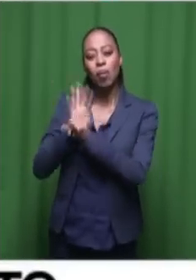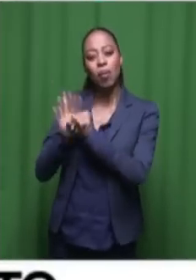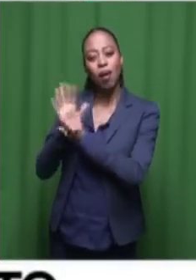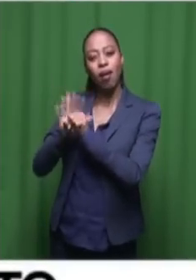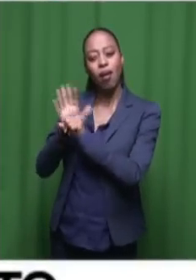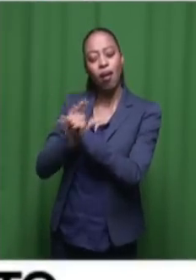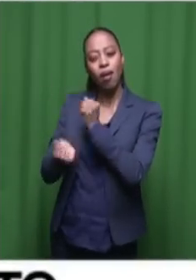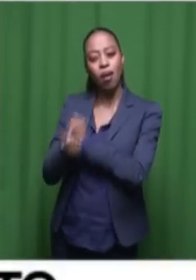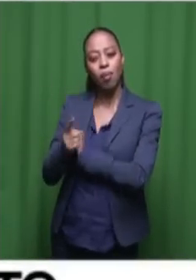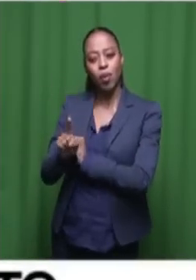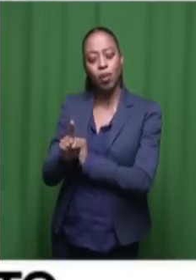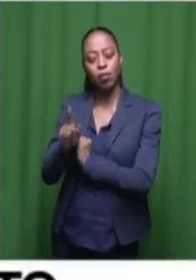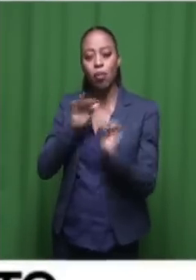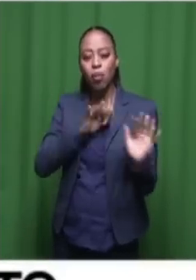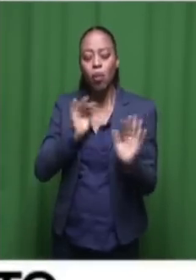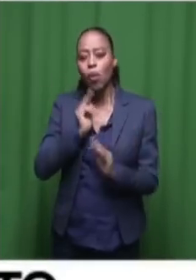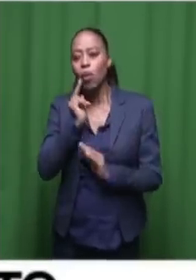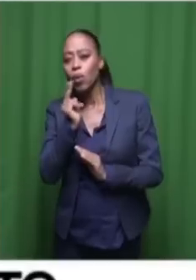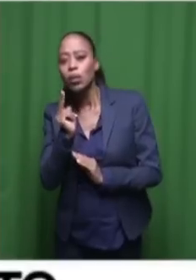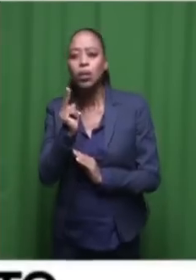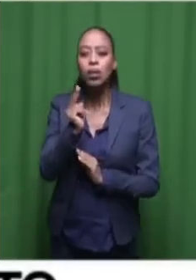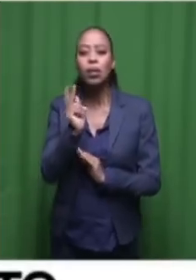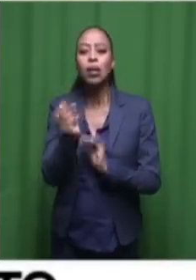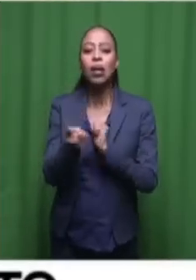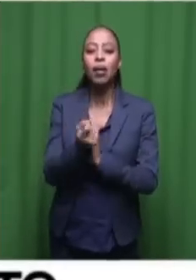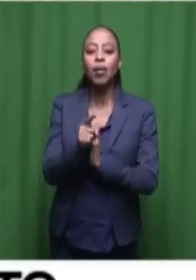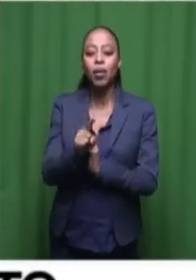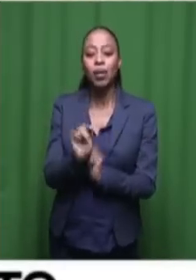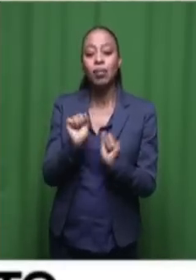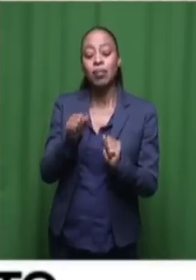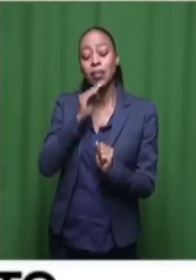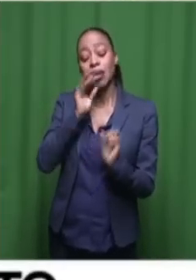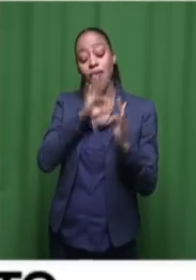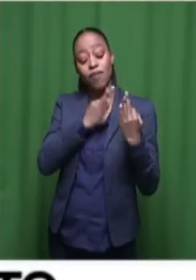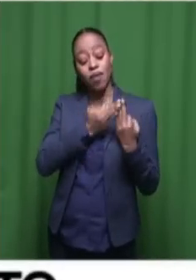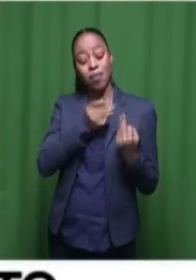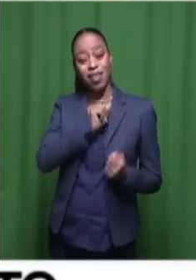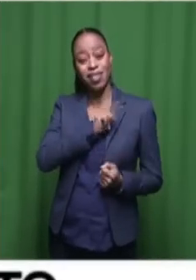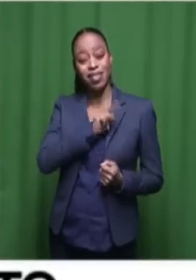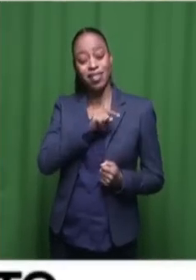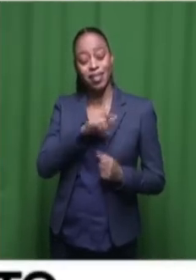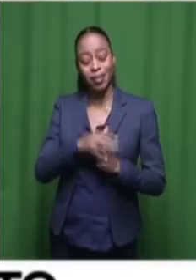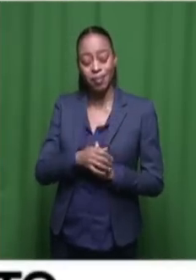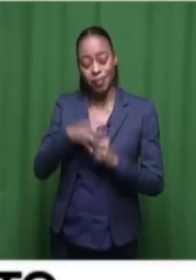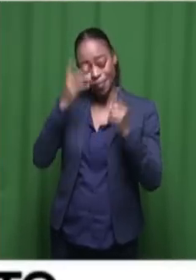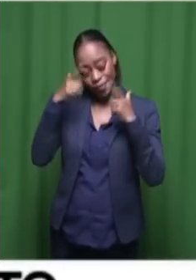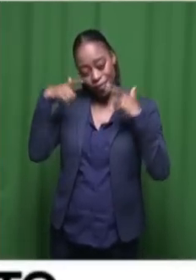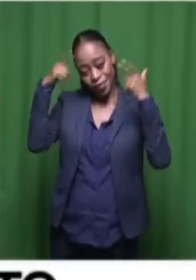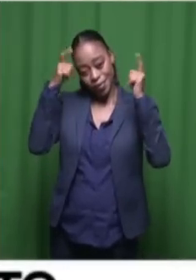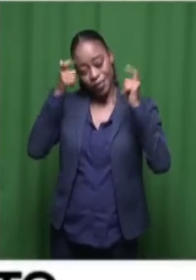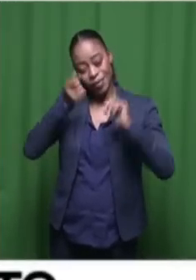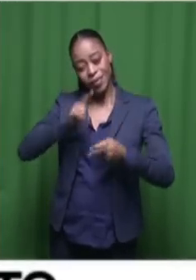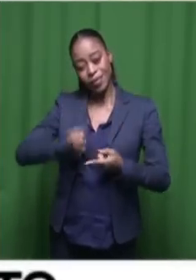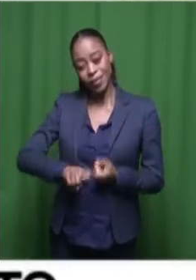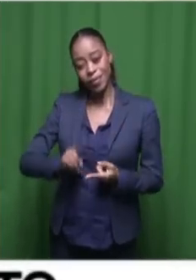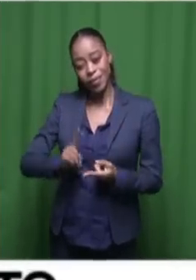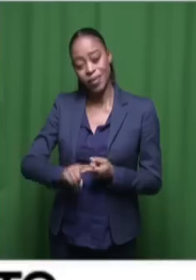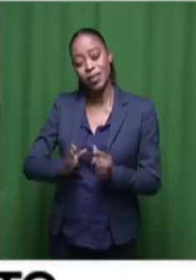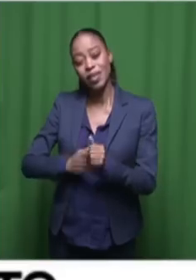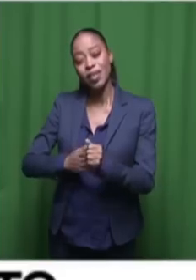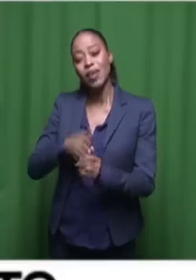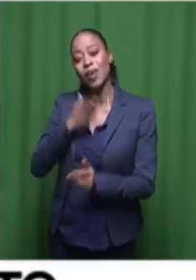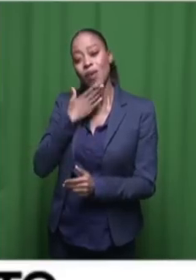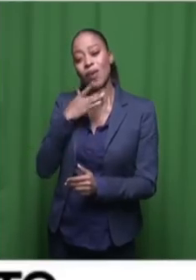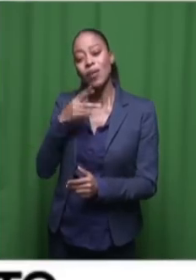think that is what people are really wanting to see. And that, of course, is the family of the late Queen Elizabeth II, led by